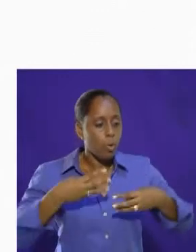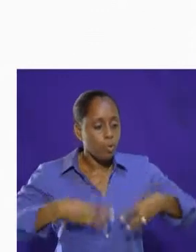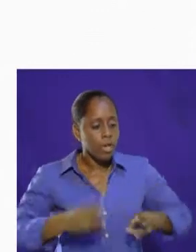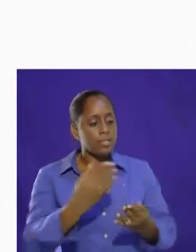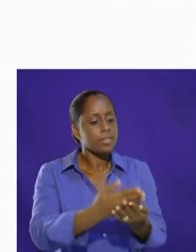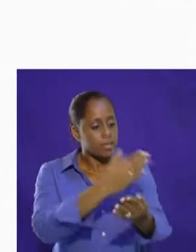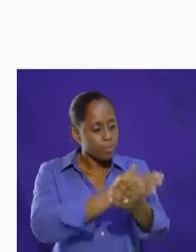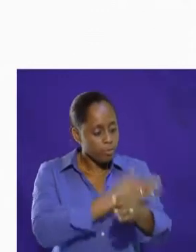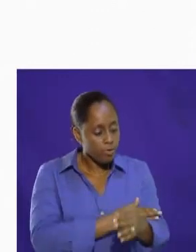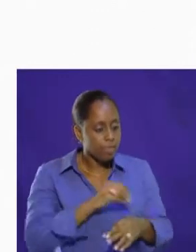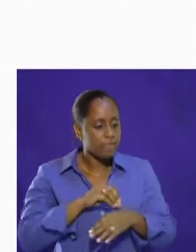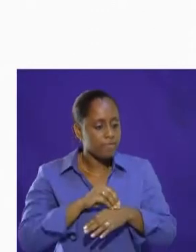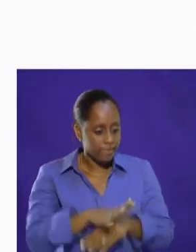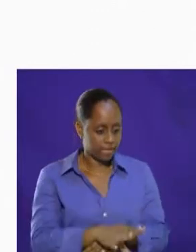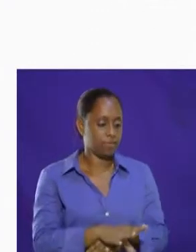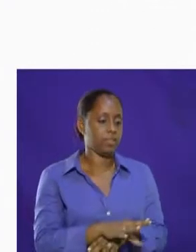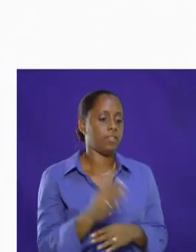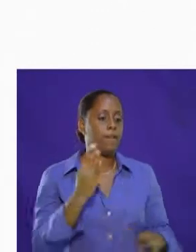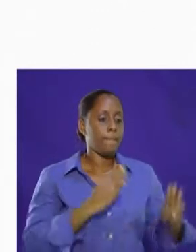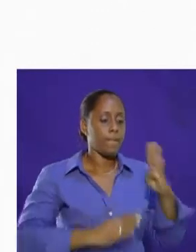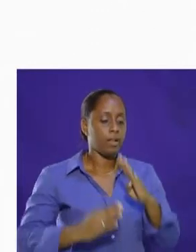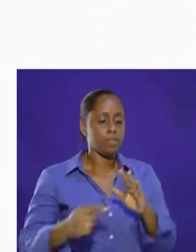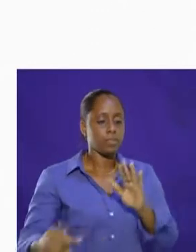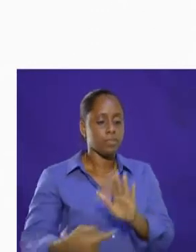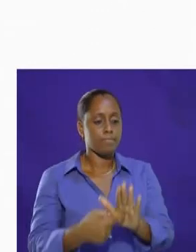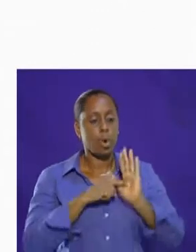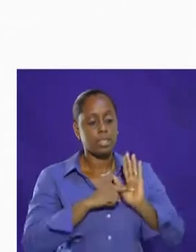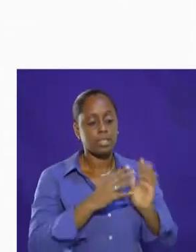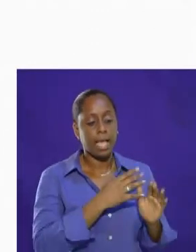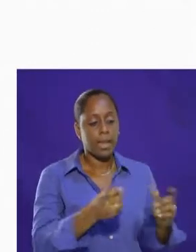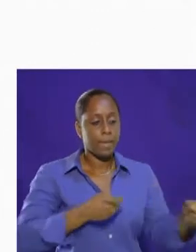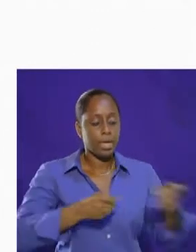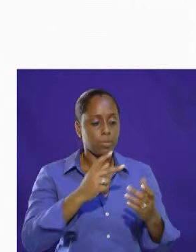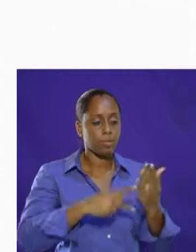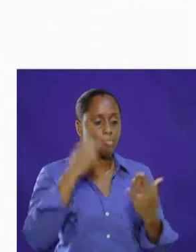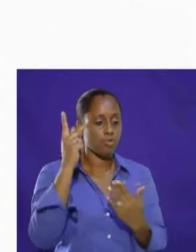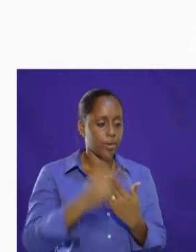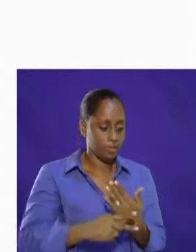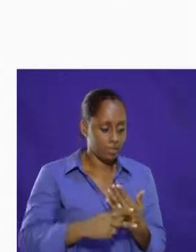of biodiversity policies and management programs.